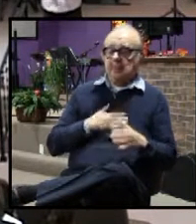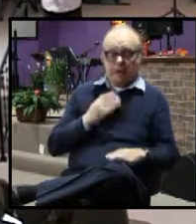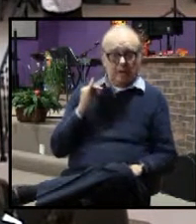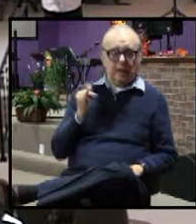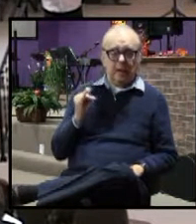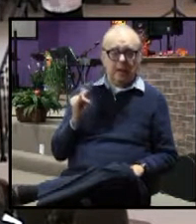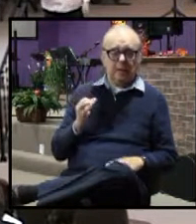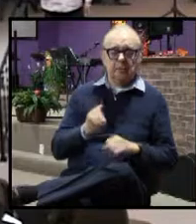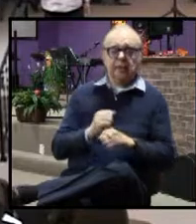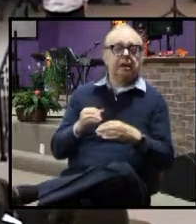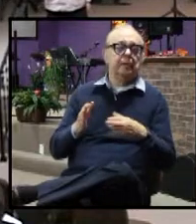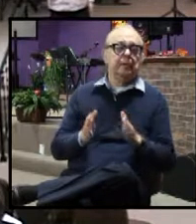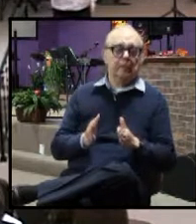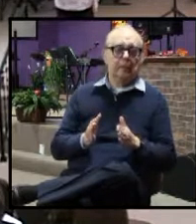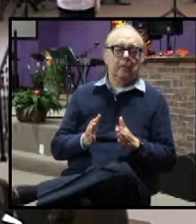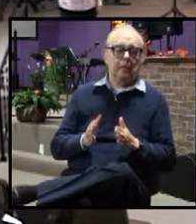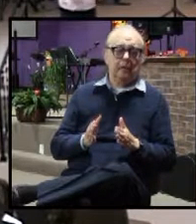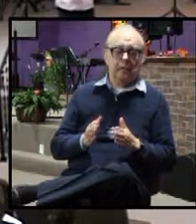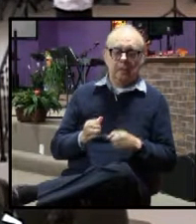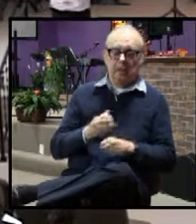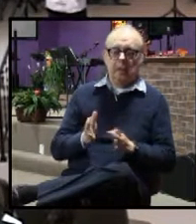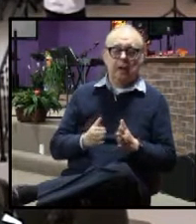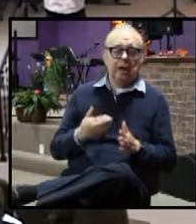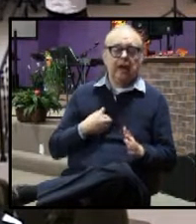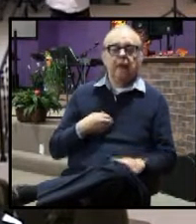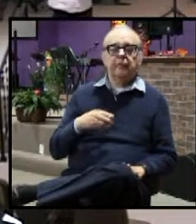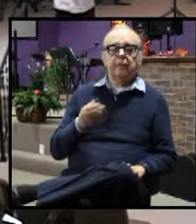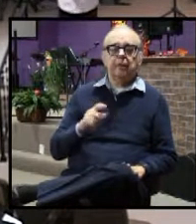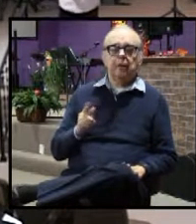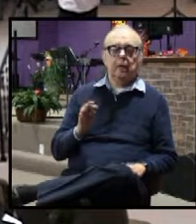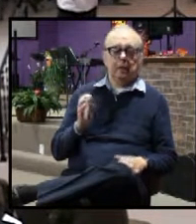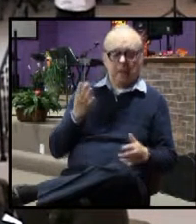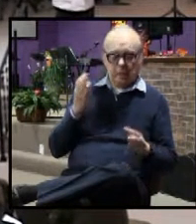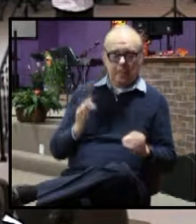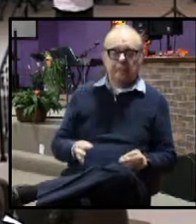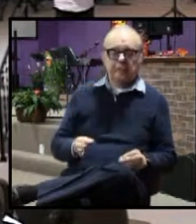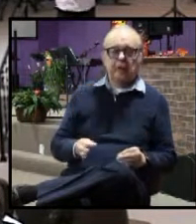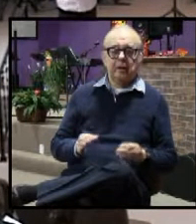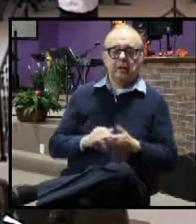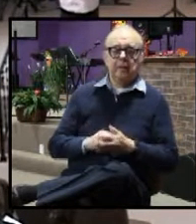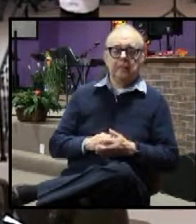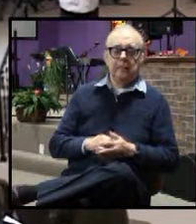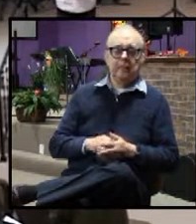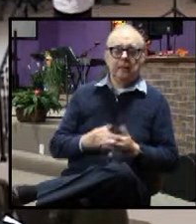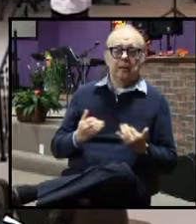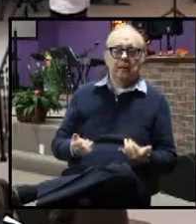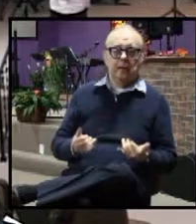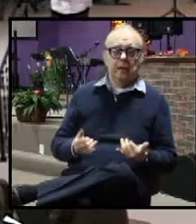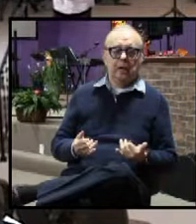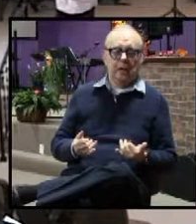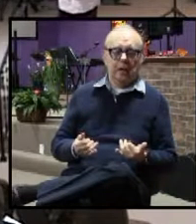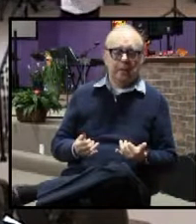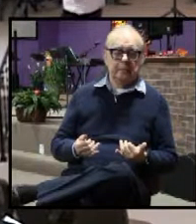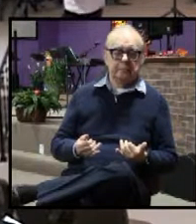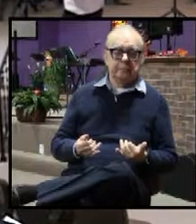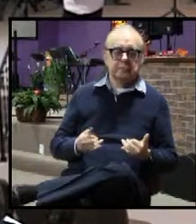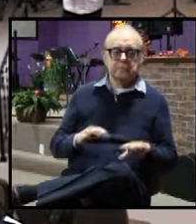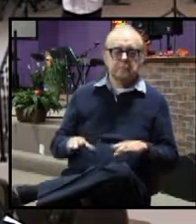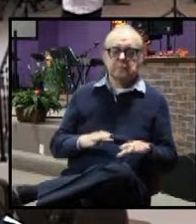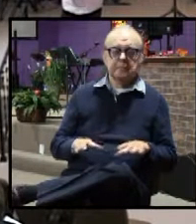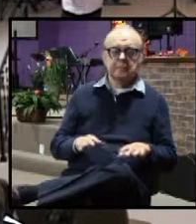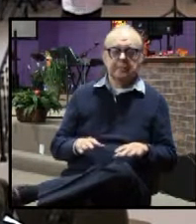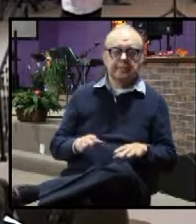That was my whole idea of creating this box, was just create a box to have a hole in it. But somebody decided, oh, okay, well, I've now found a